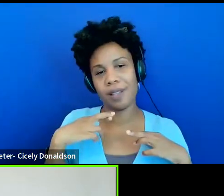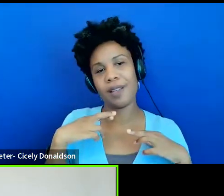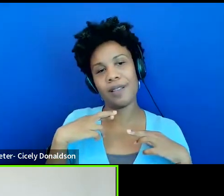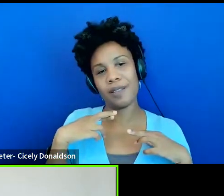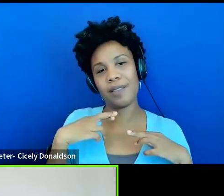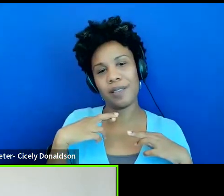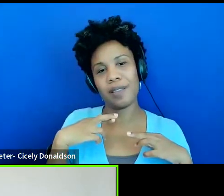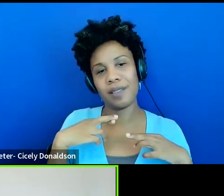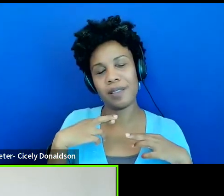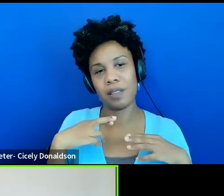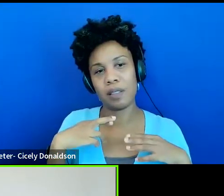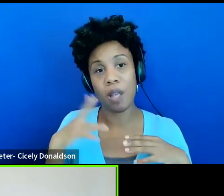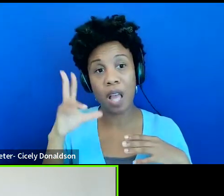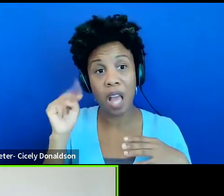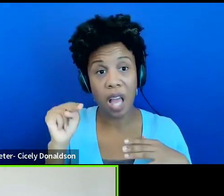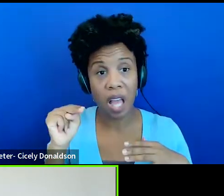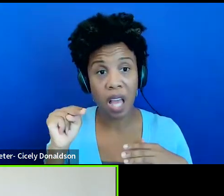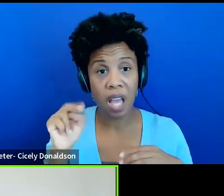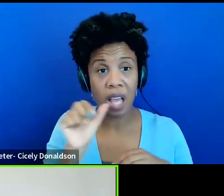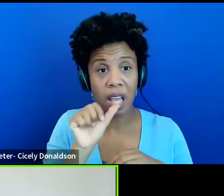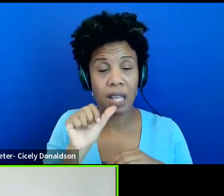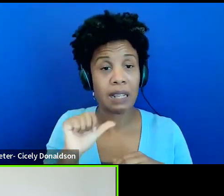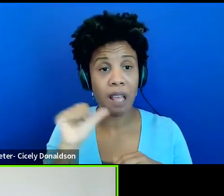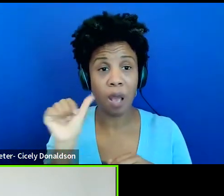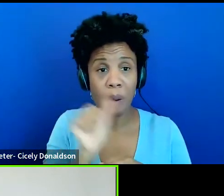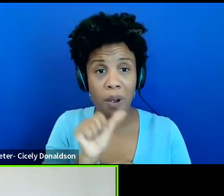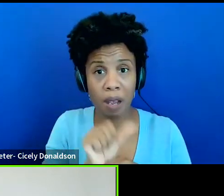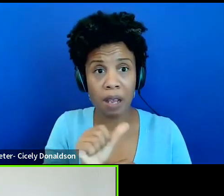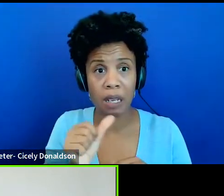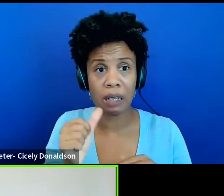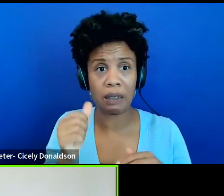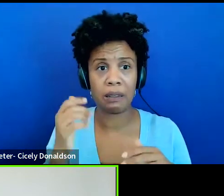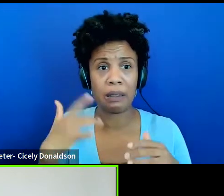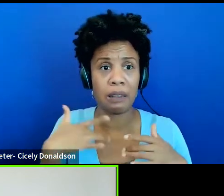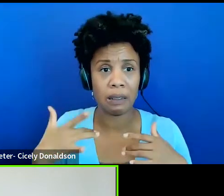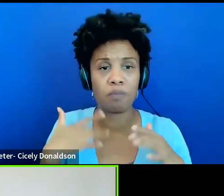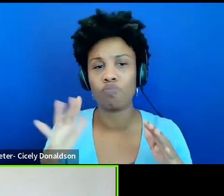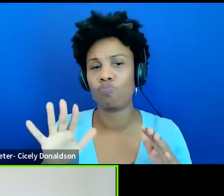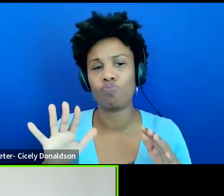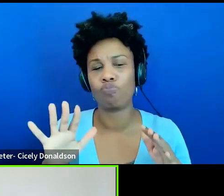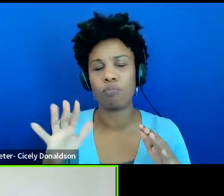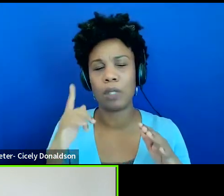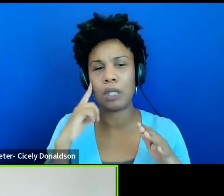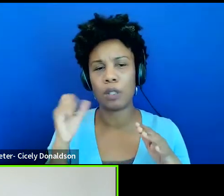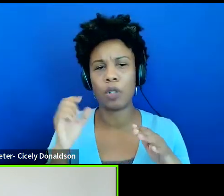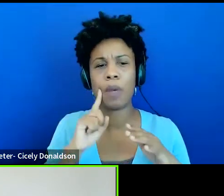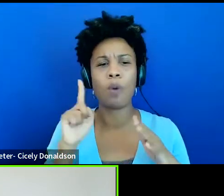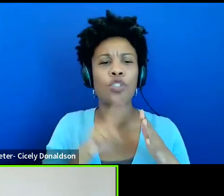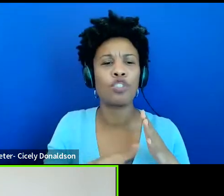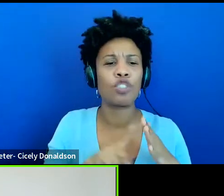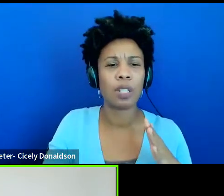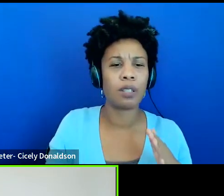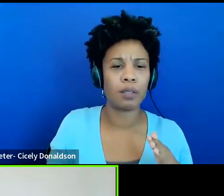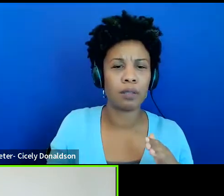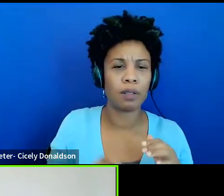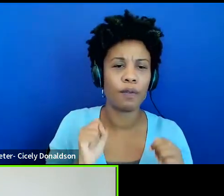not necessarily something that is strange, but I will check the data to get some more clarity on